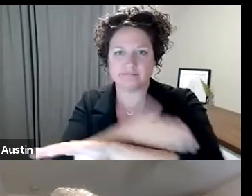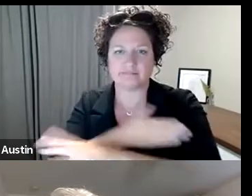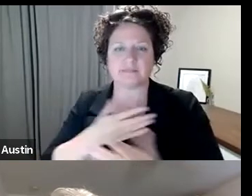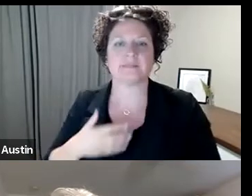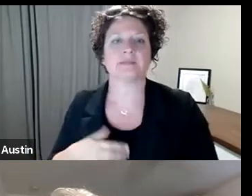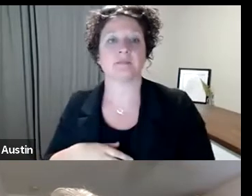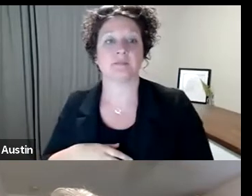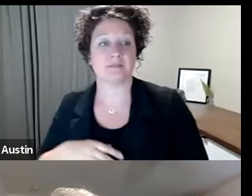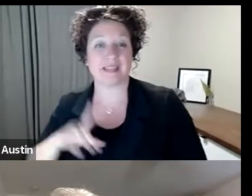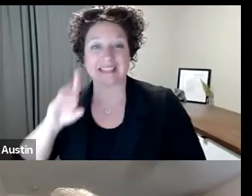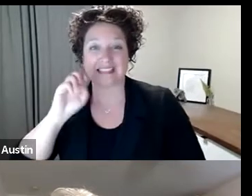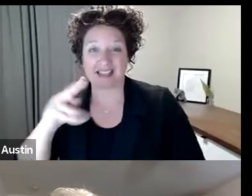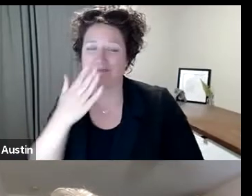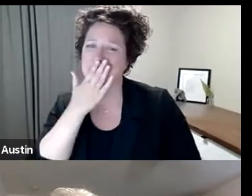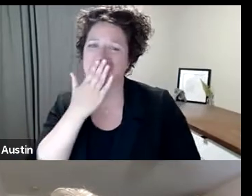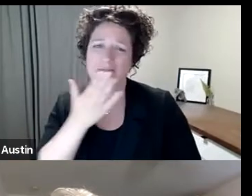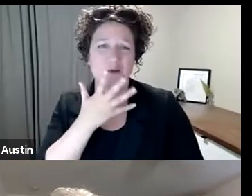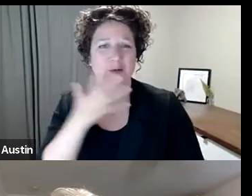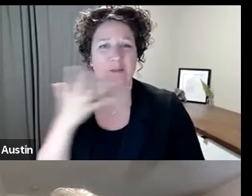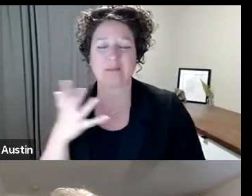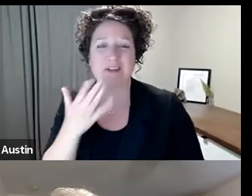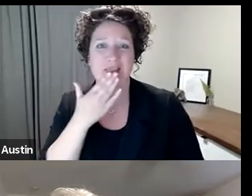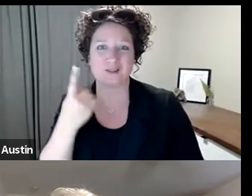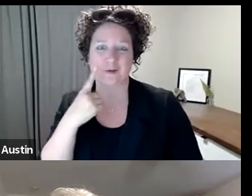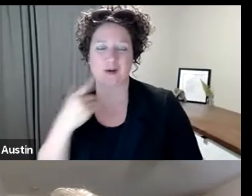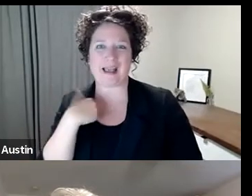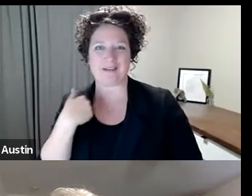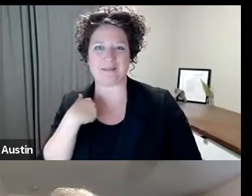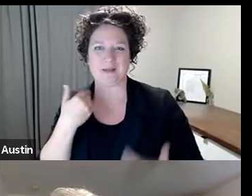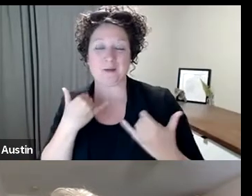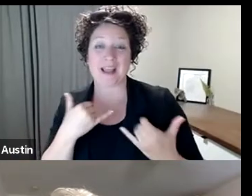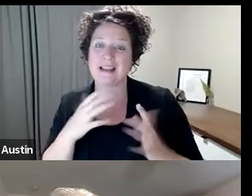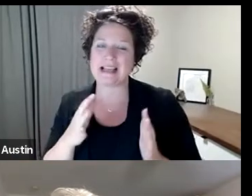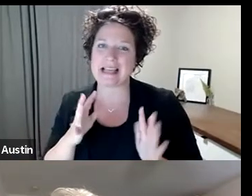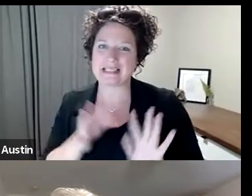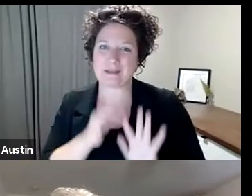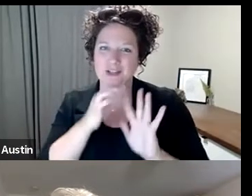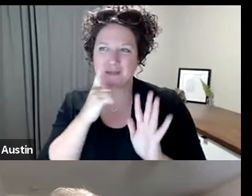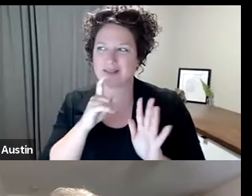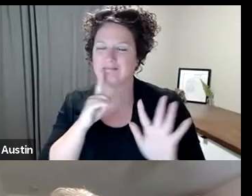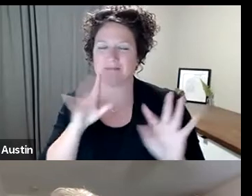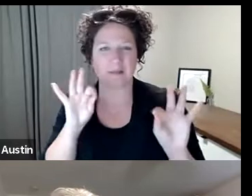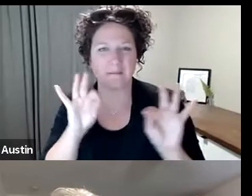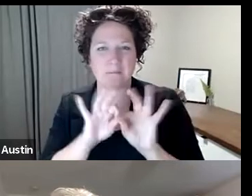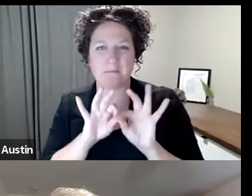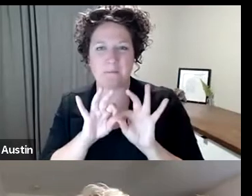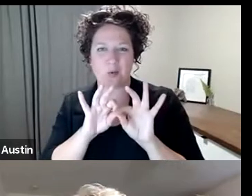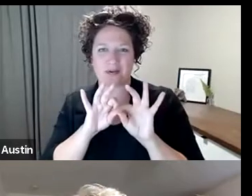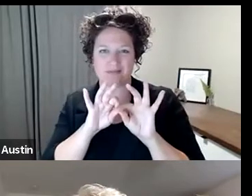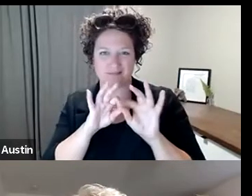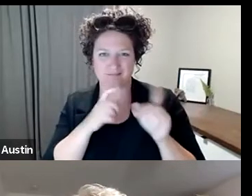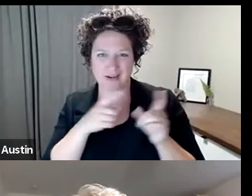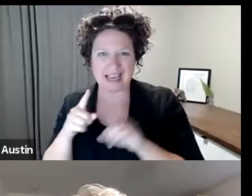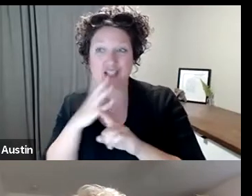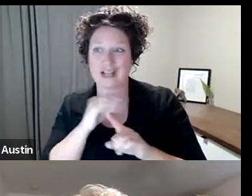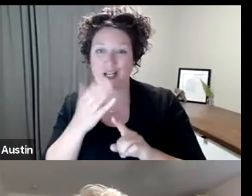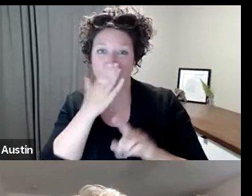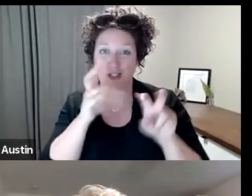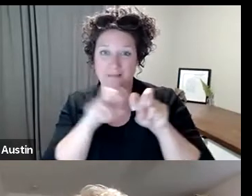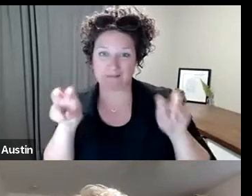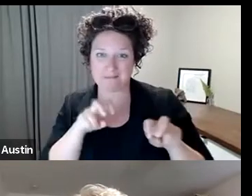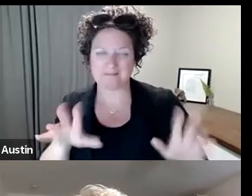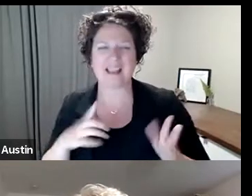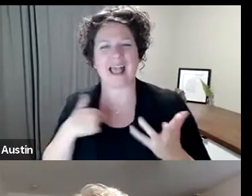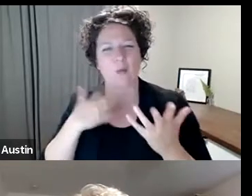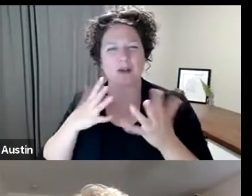Thank you very much. Thanks for having me here today, especially on this important occasion and in such a very good company. I want to lean on, just like